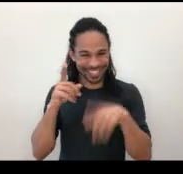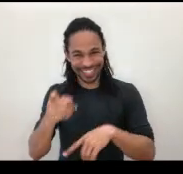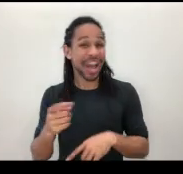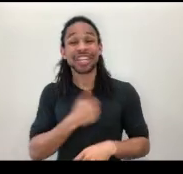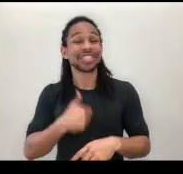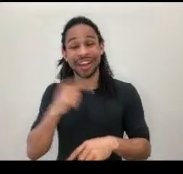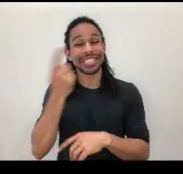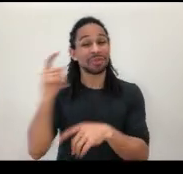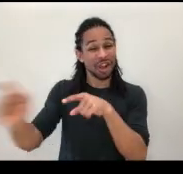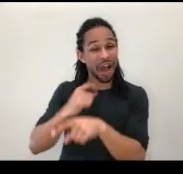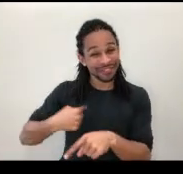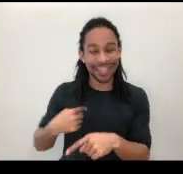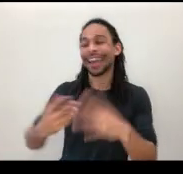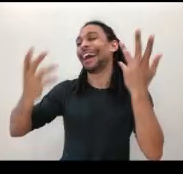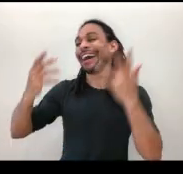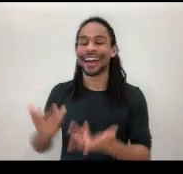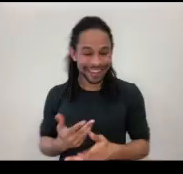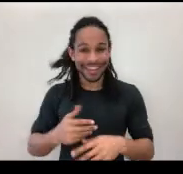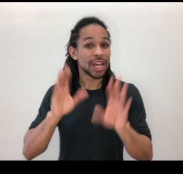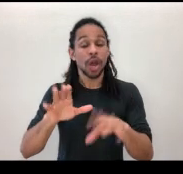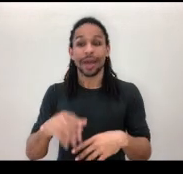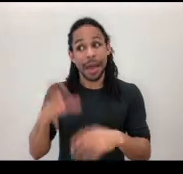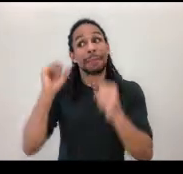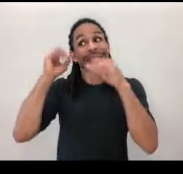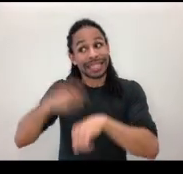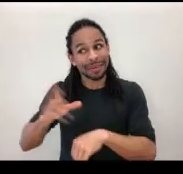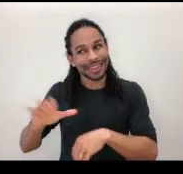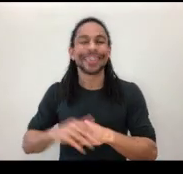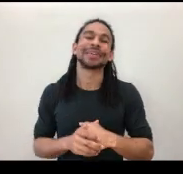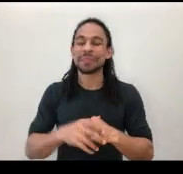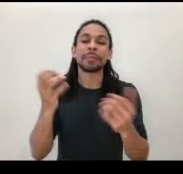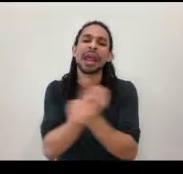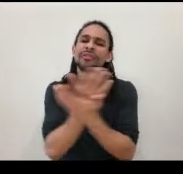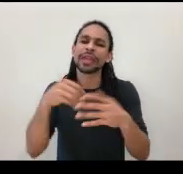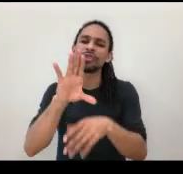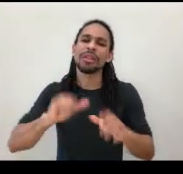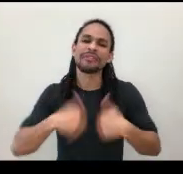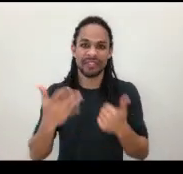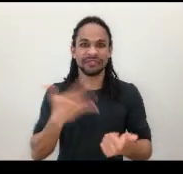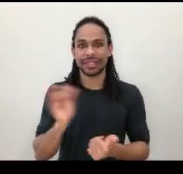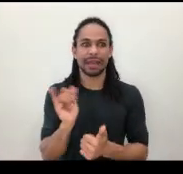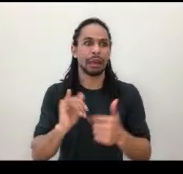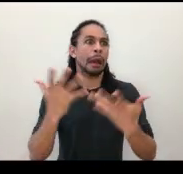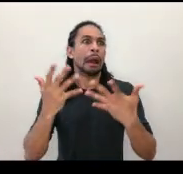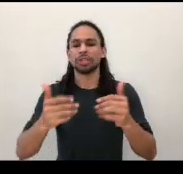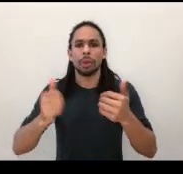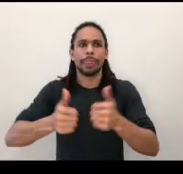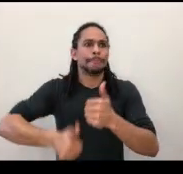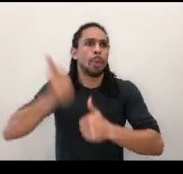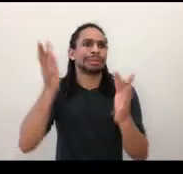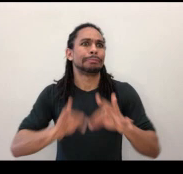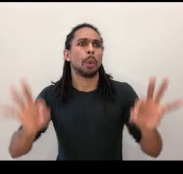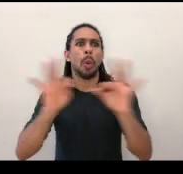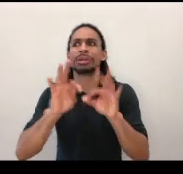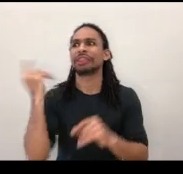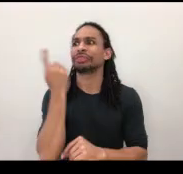Wow, Rickey, we got a phone call, sorry about that. Amazing timing. But everything in your life feels like it's the hugest thing in the world. And